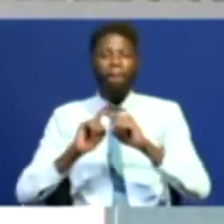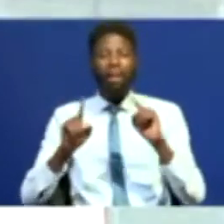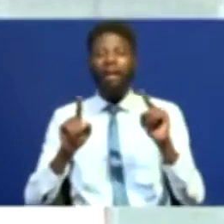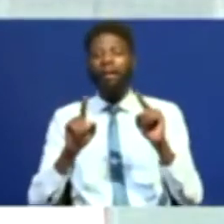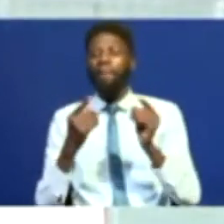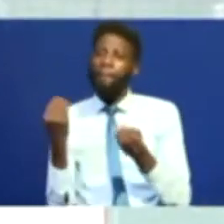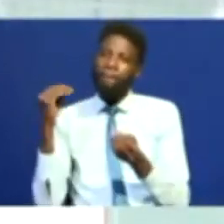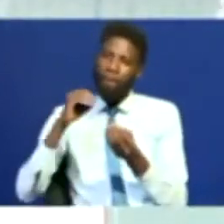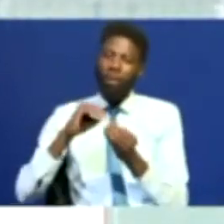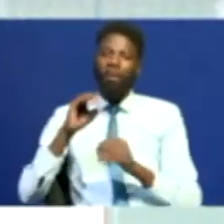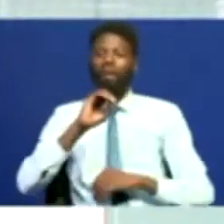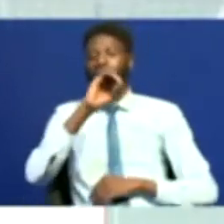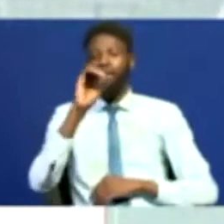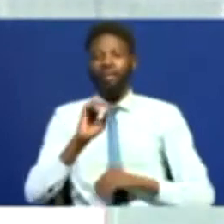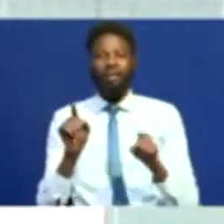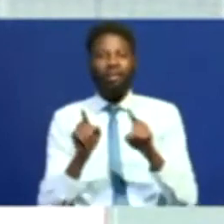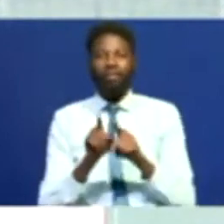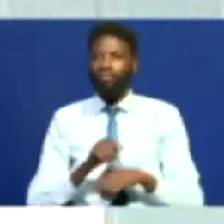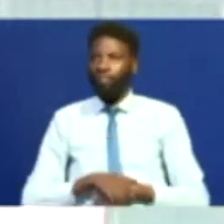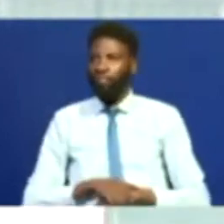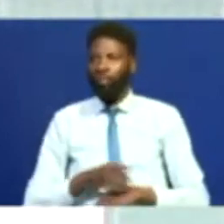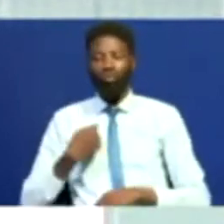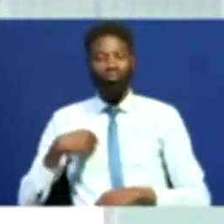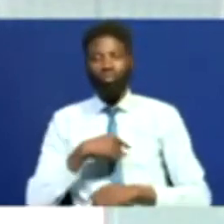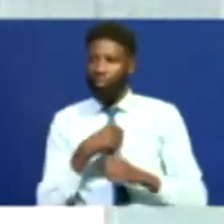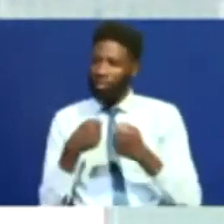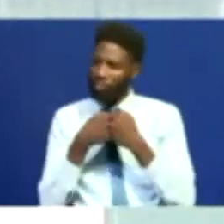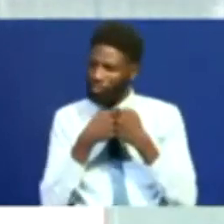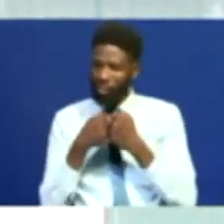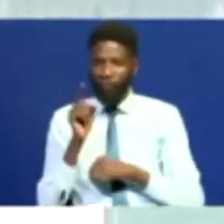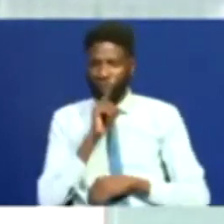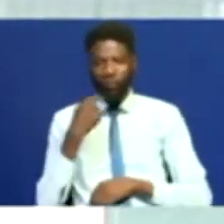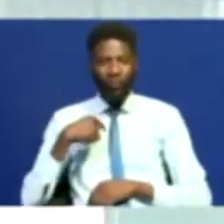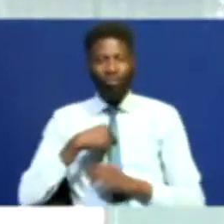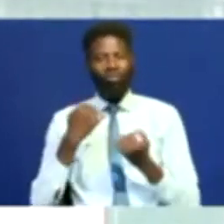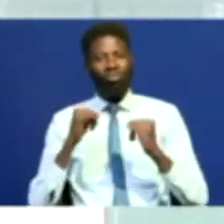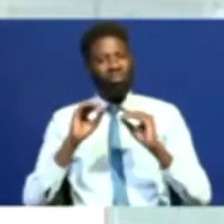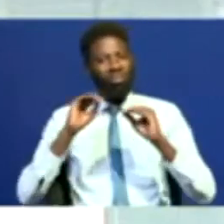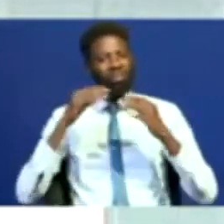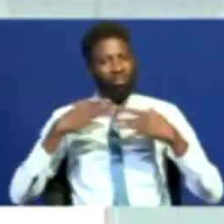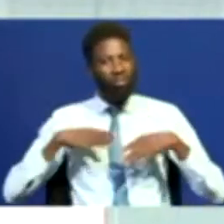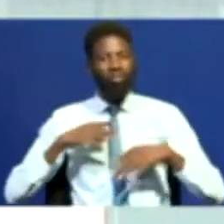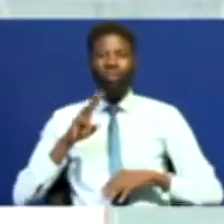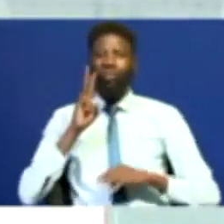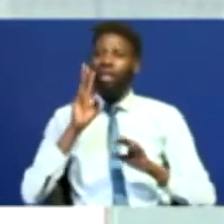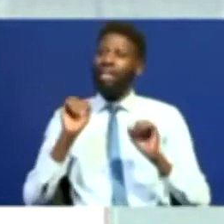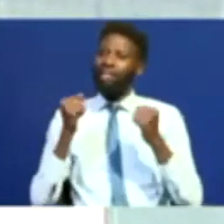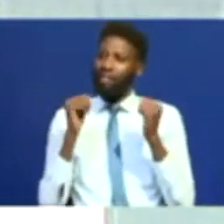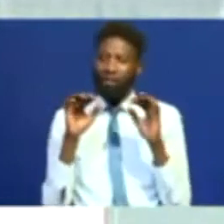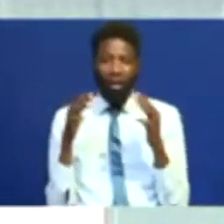same. We have a big challenge ahead of us. We're trying to sensitize people on water safety aspects,